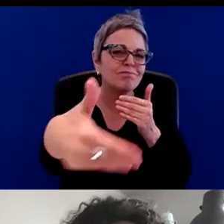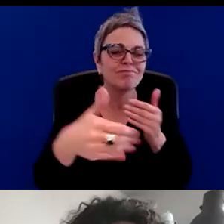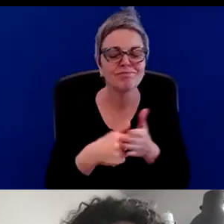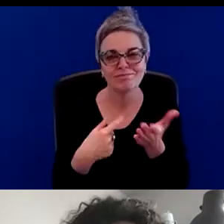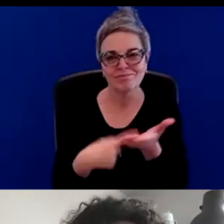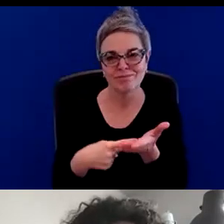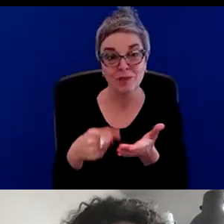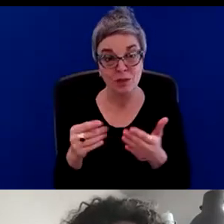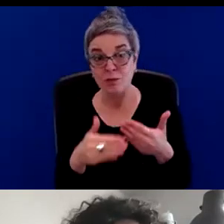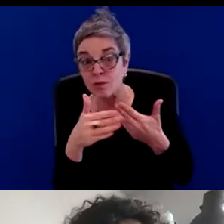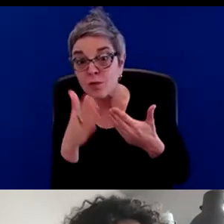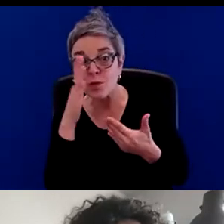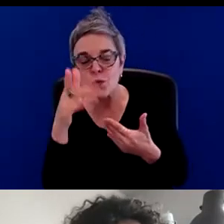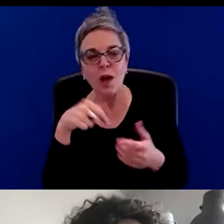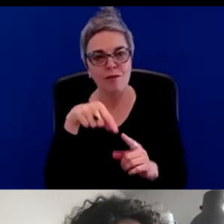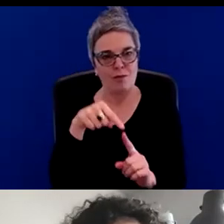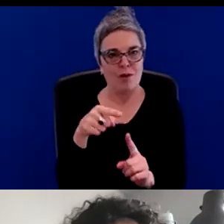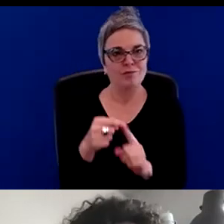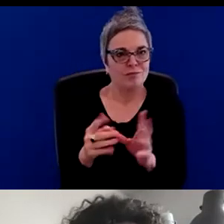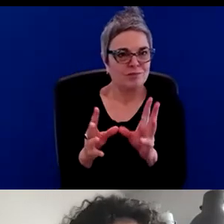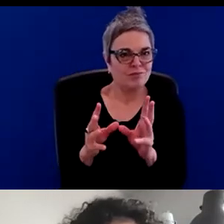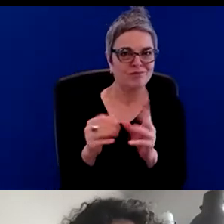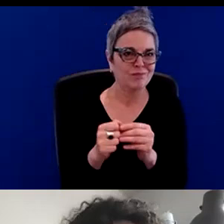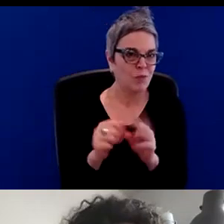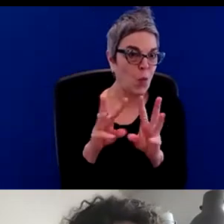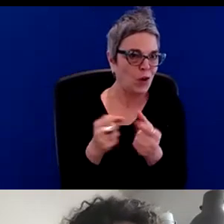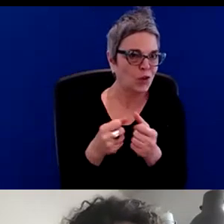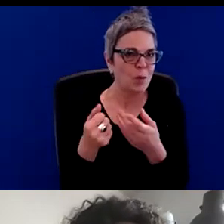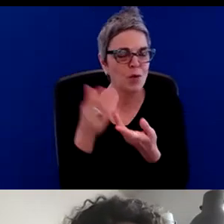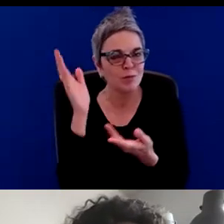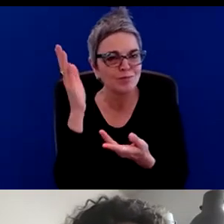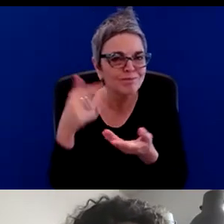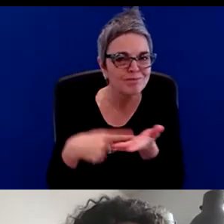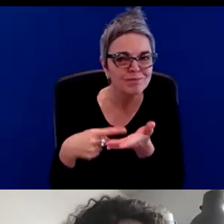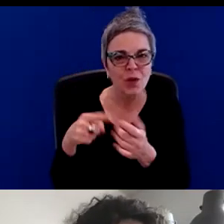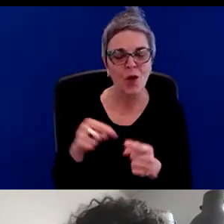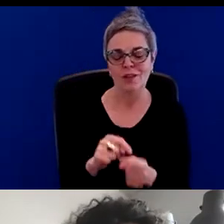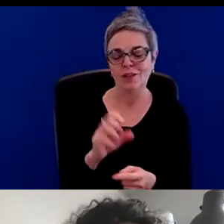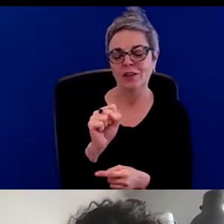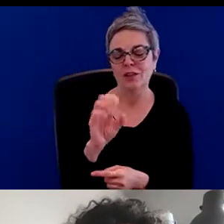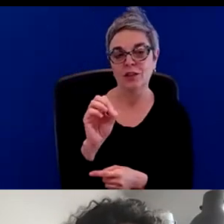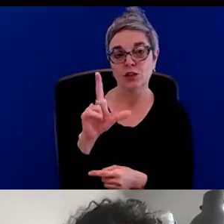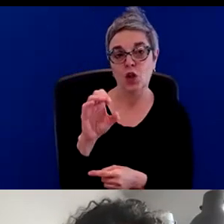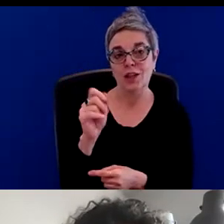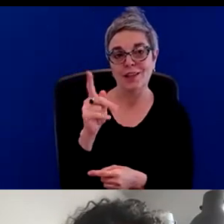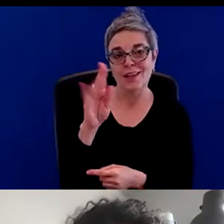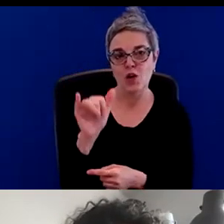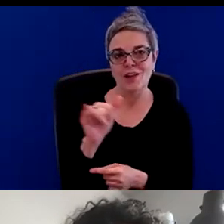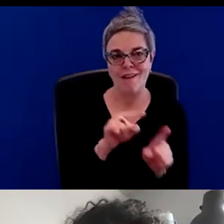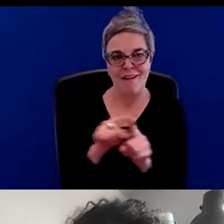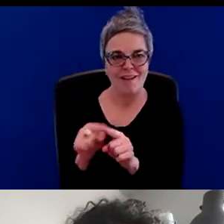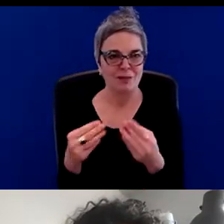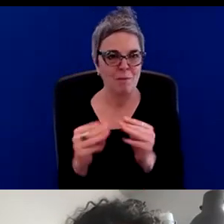symposium on solidarity as method. So let's stay in touch for this, because I think we have lots to continue talking about, authorship